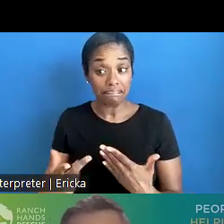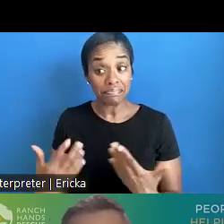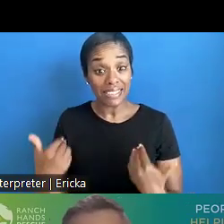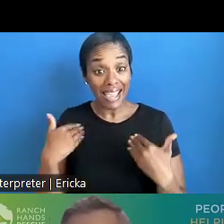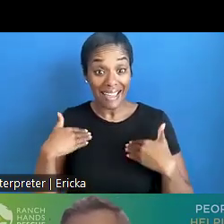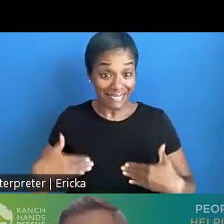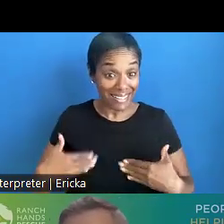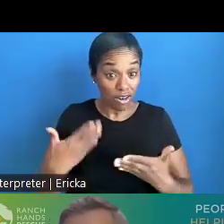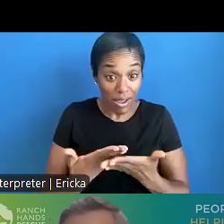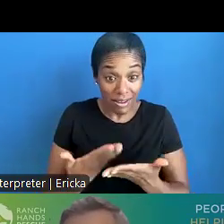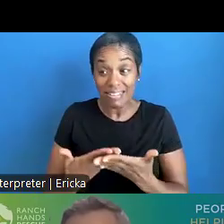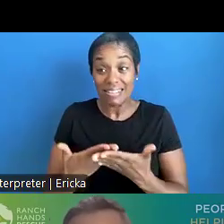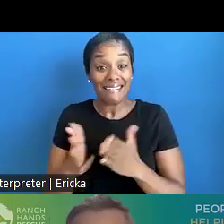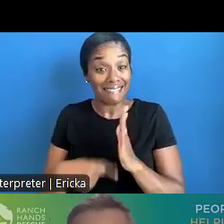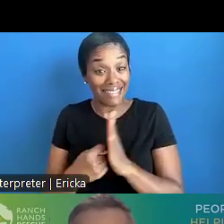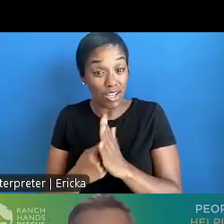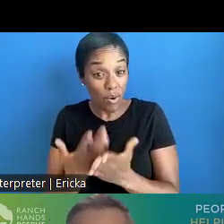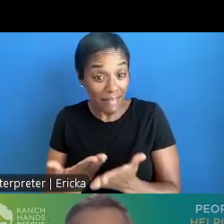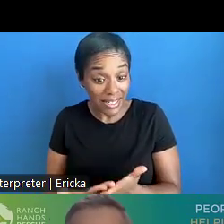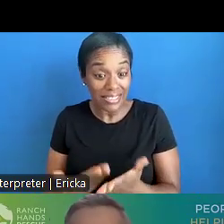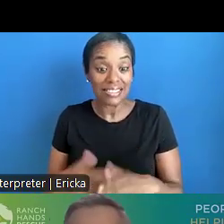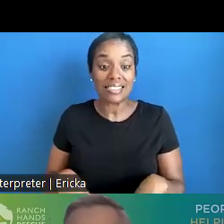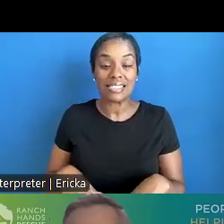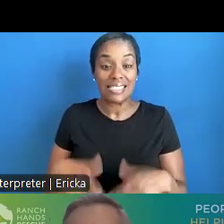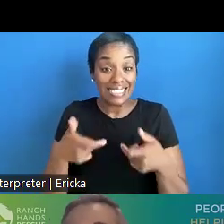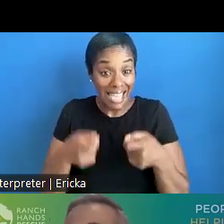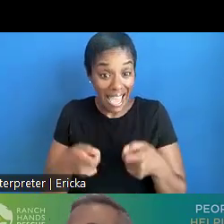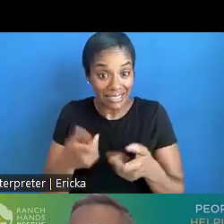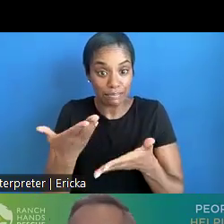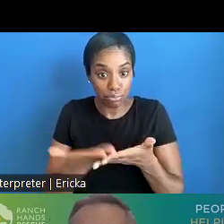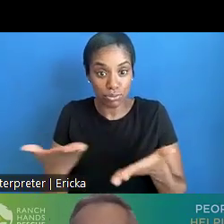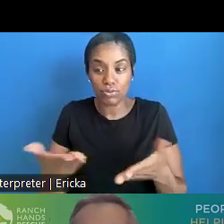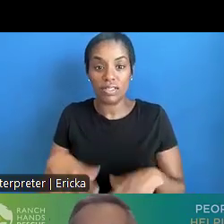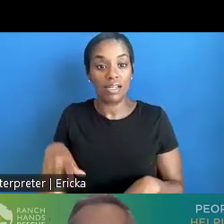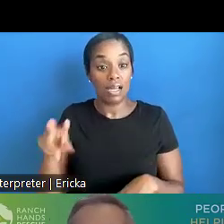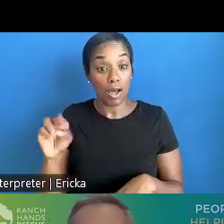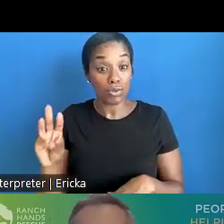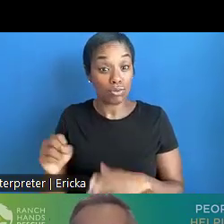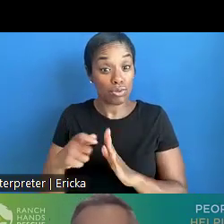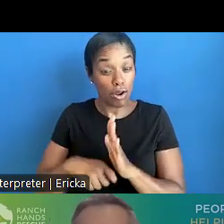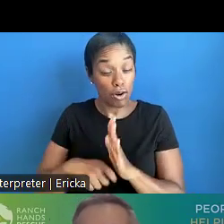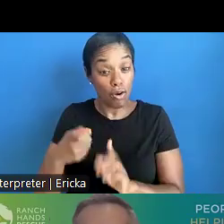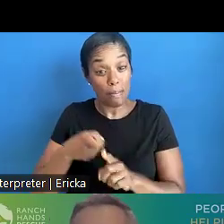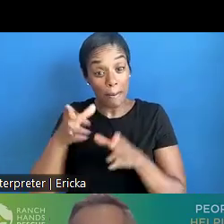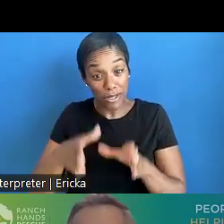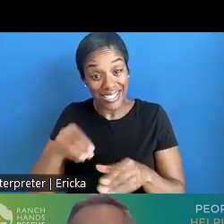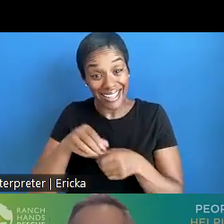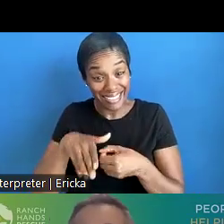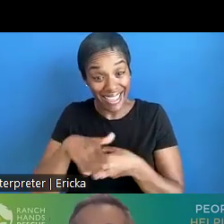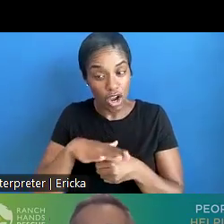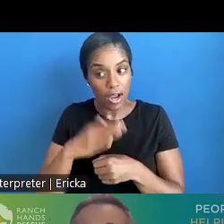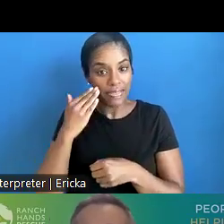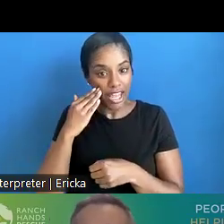evidence, video evidence, text evidence, a news article from somebody in the area that knew his